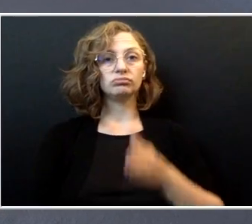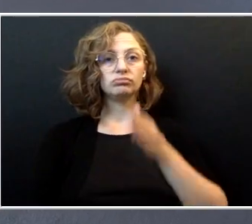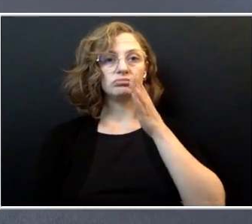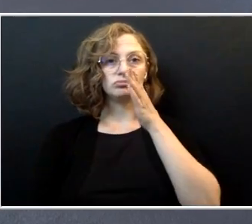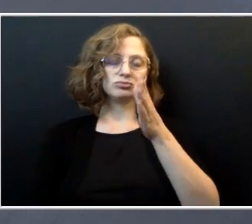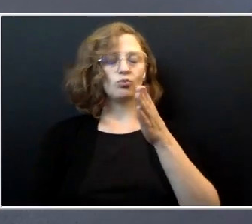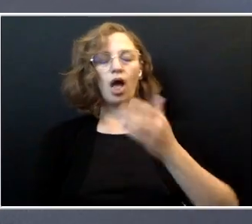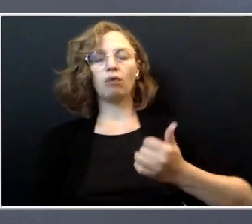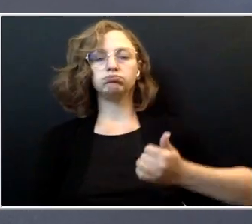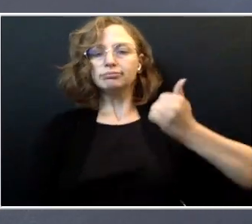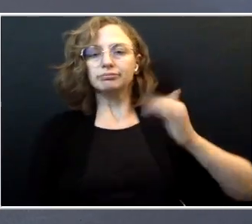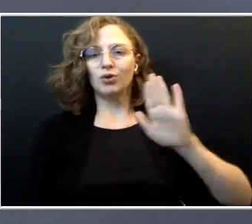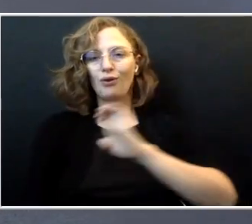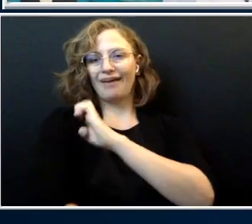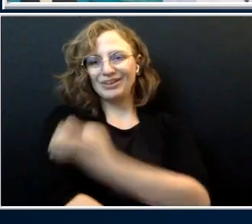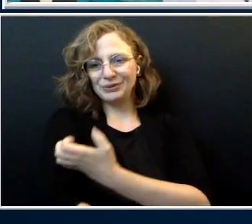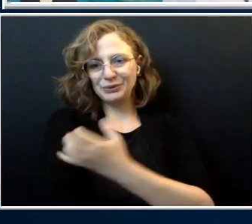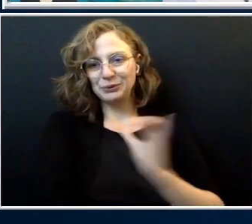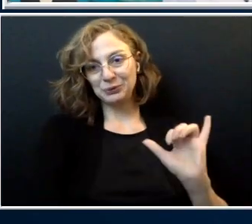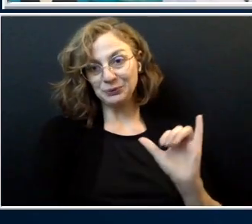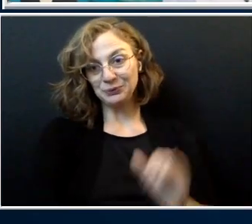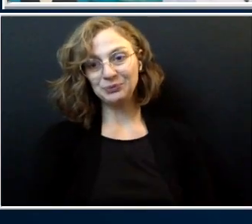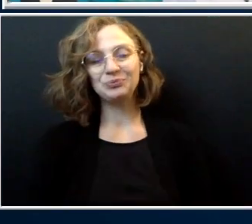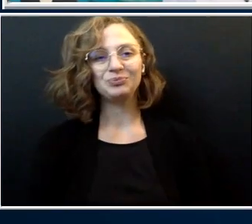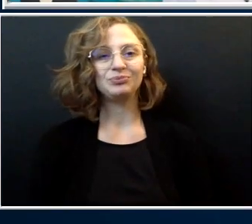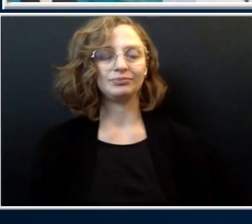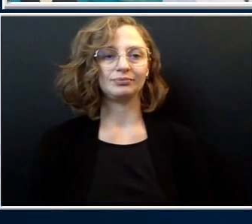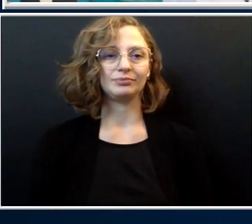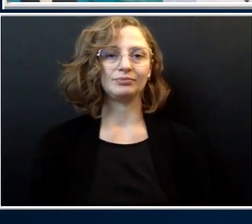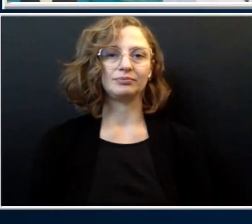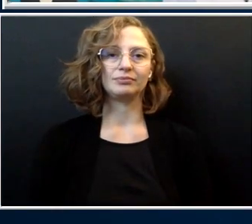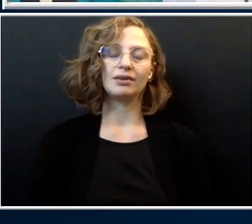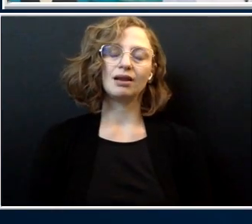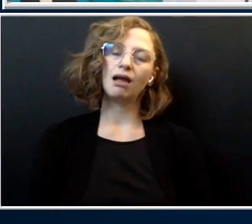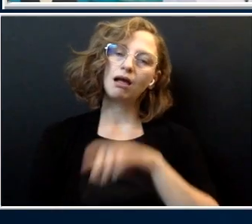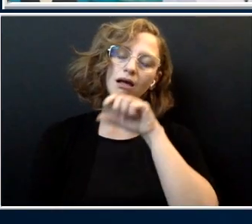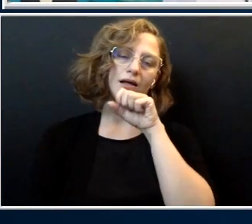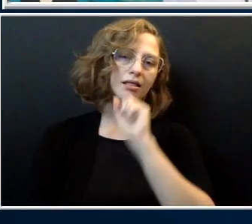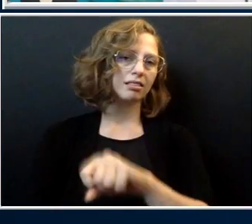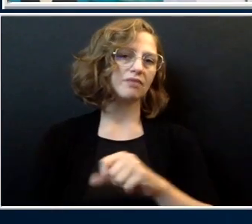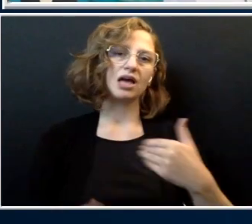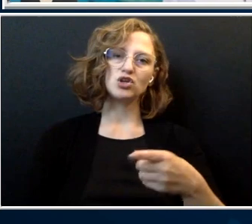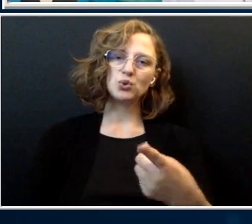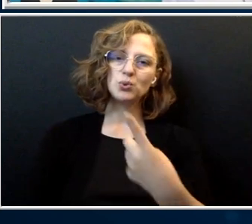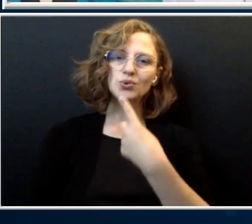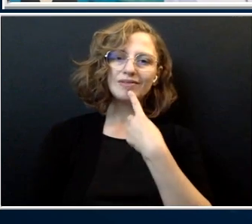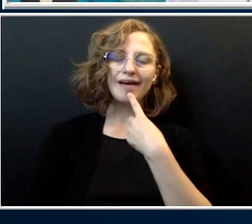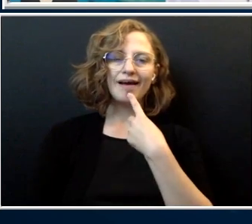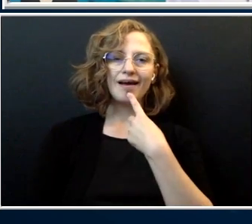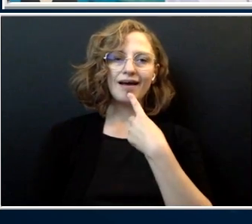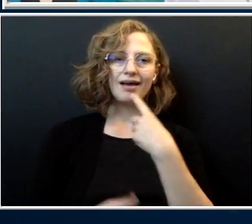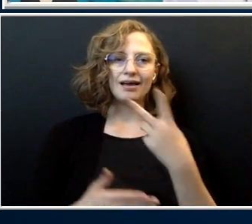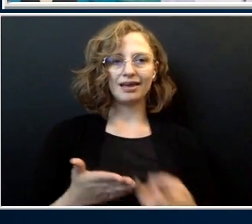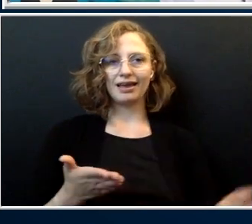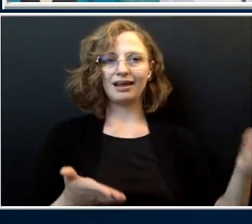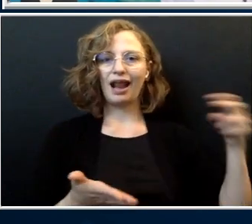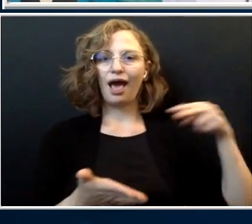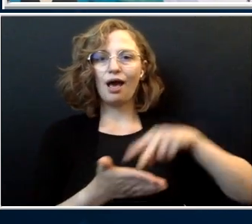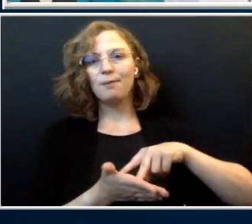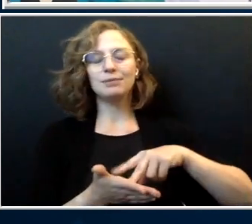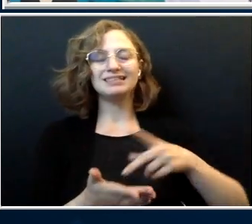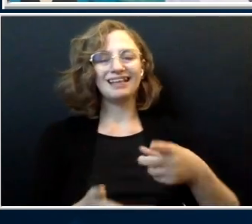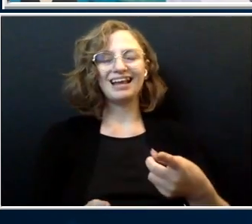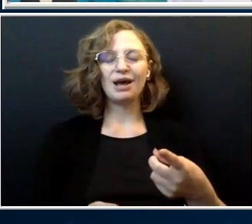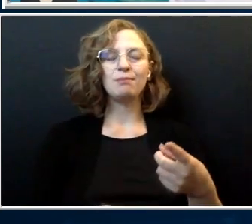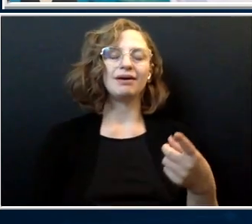So. Kelsey, I love this. And when you said get up, stand up, all I could think of was the reggae song, get up, stand up,